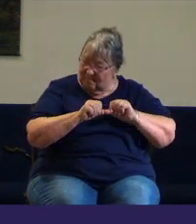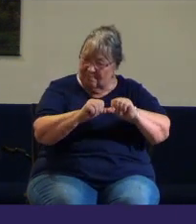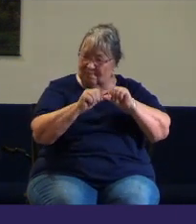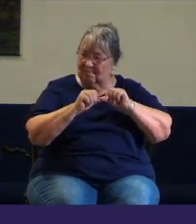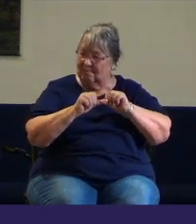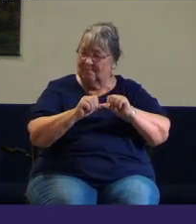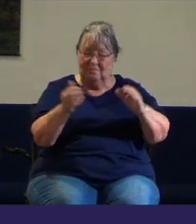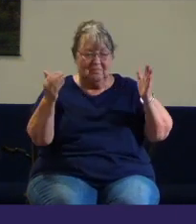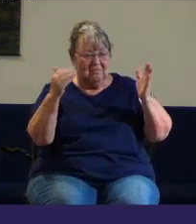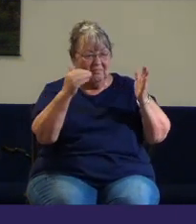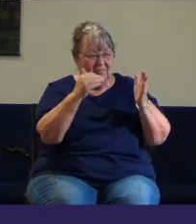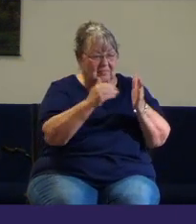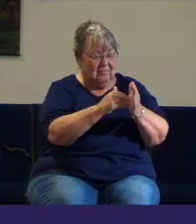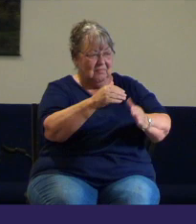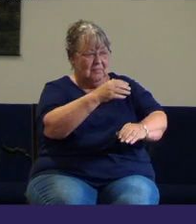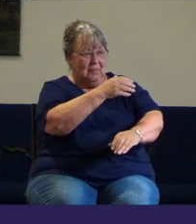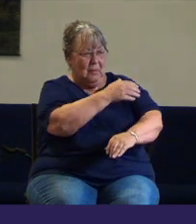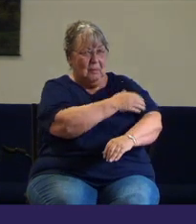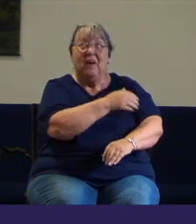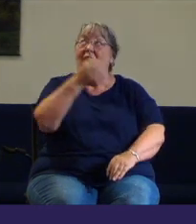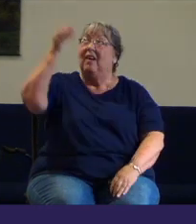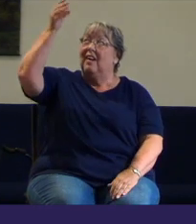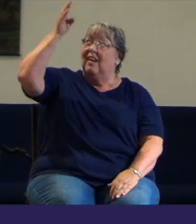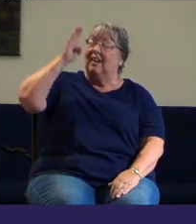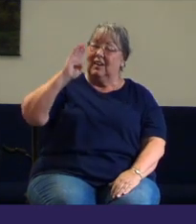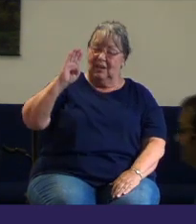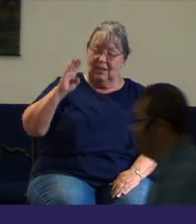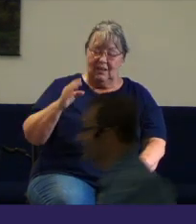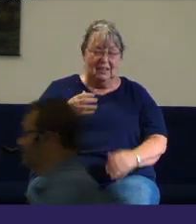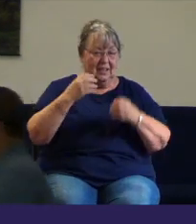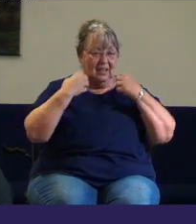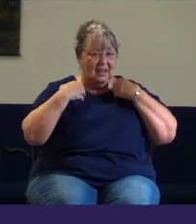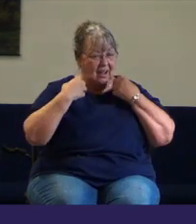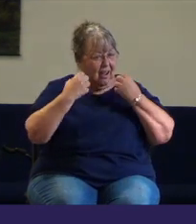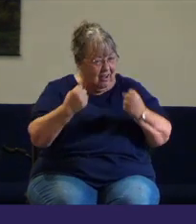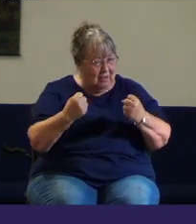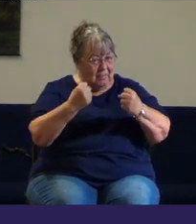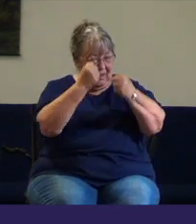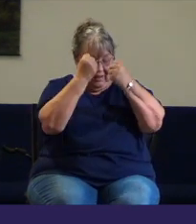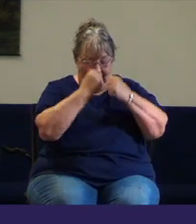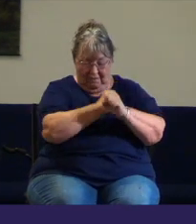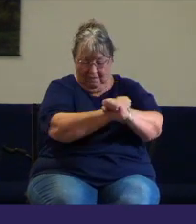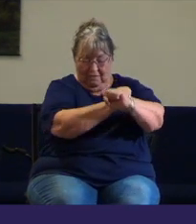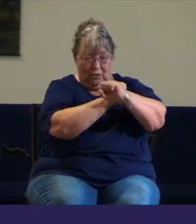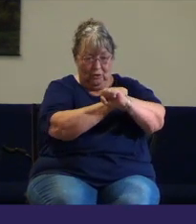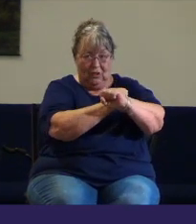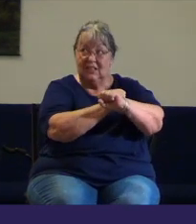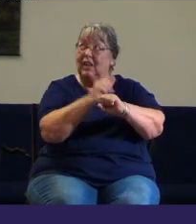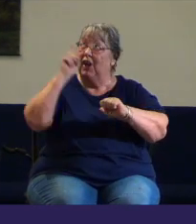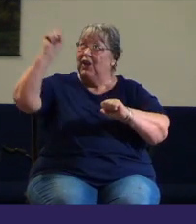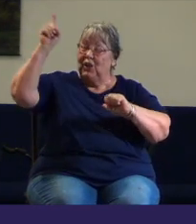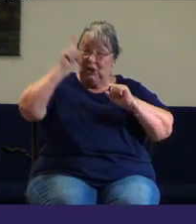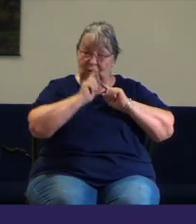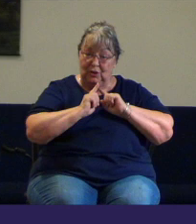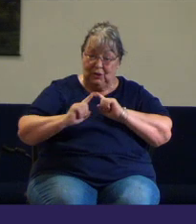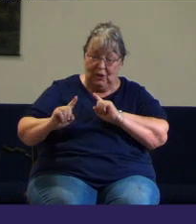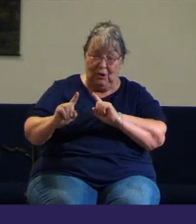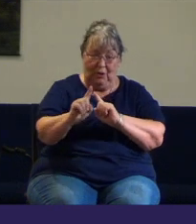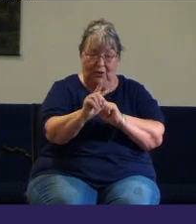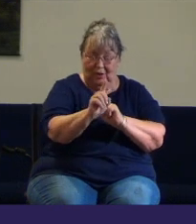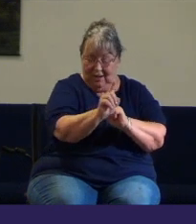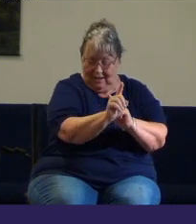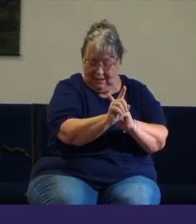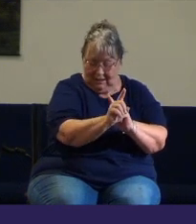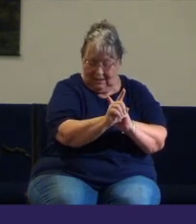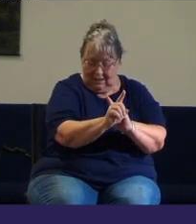the power of our God. Almighty fortress, you go